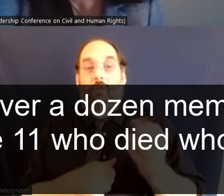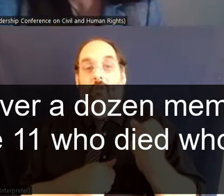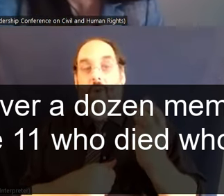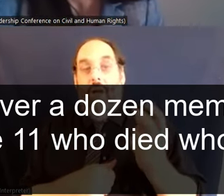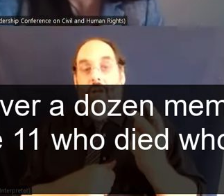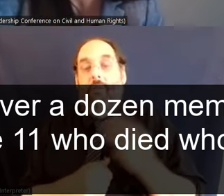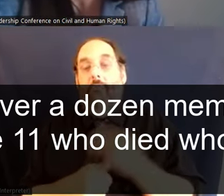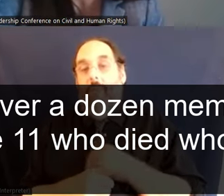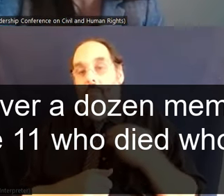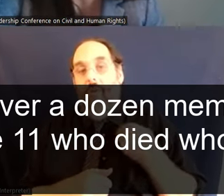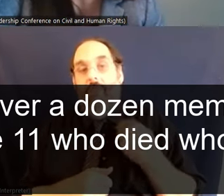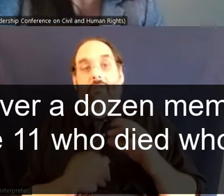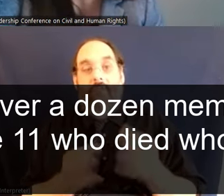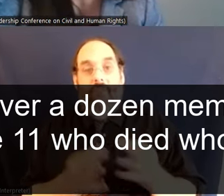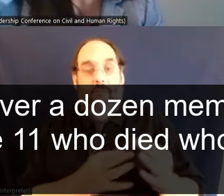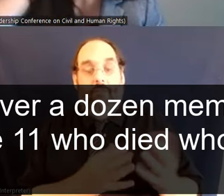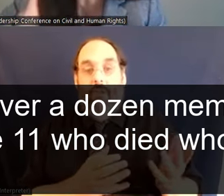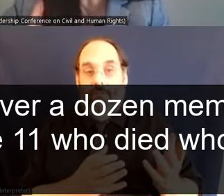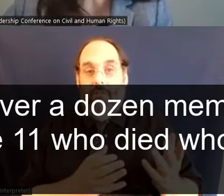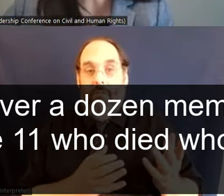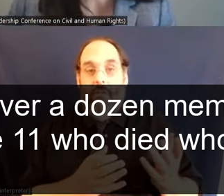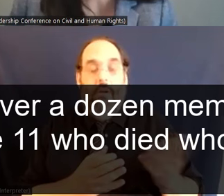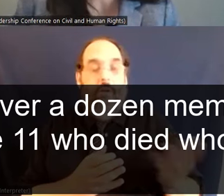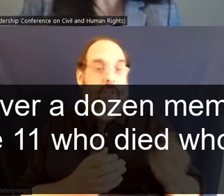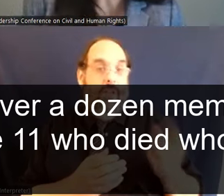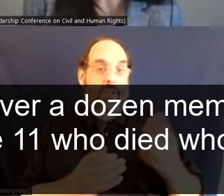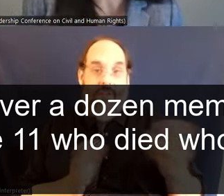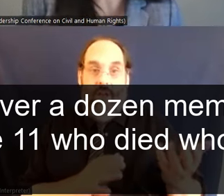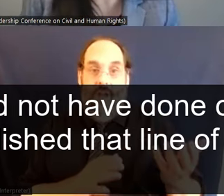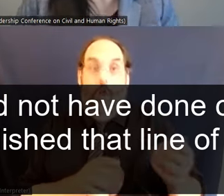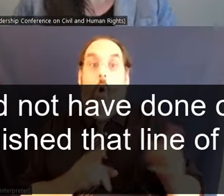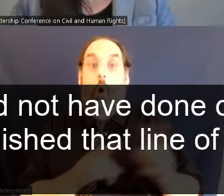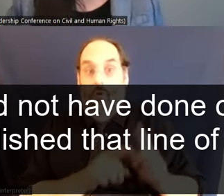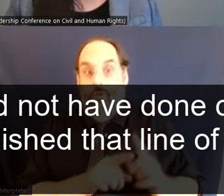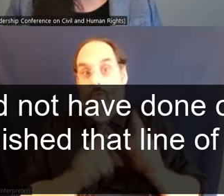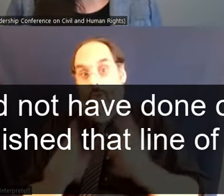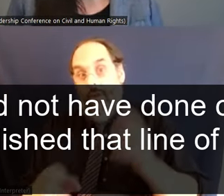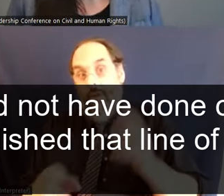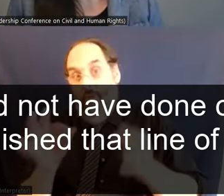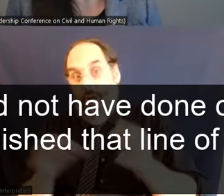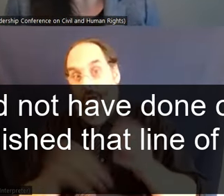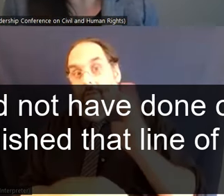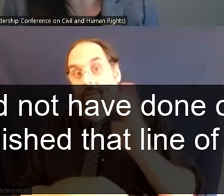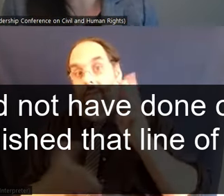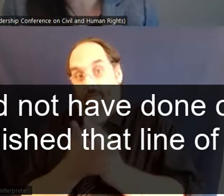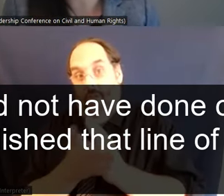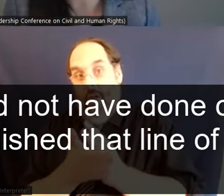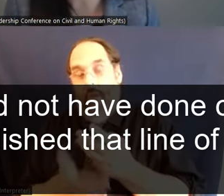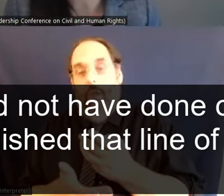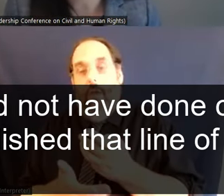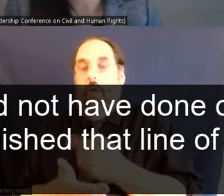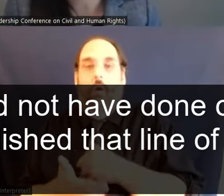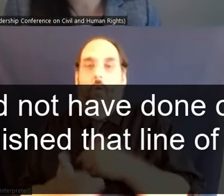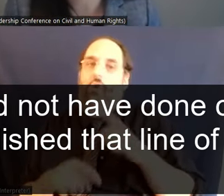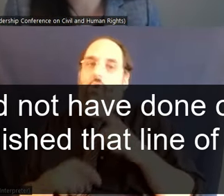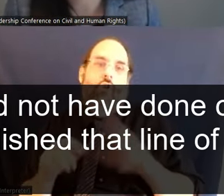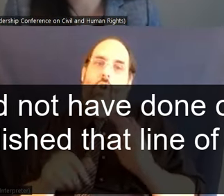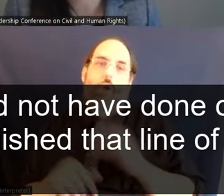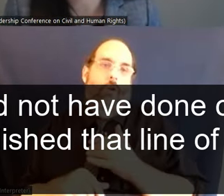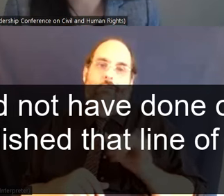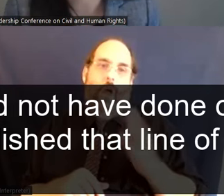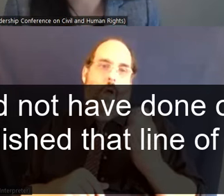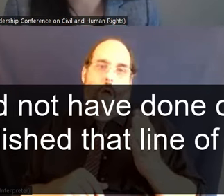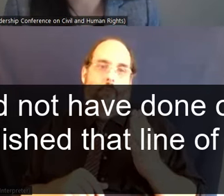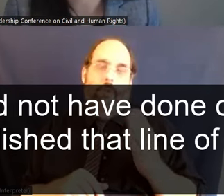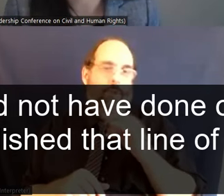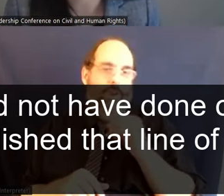members of the families of the 11 who died who also testified at trial. And we could not have done our job if we